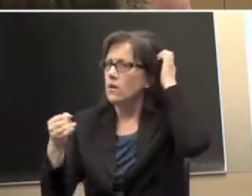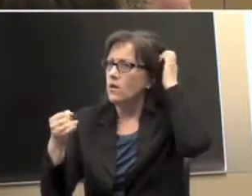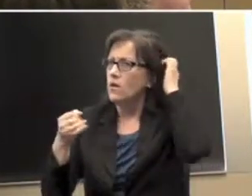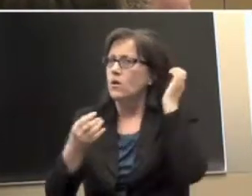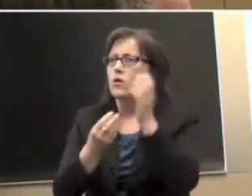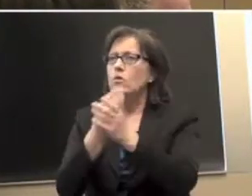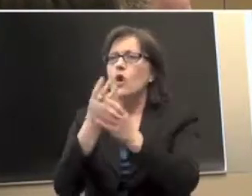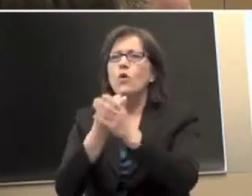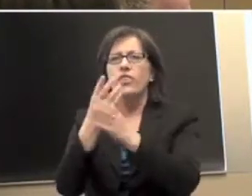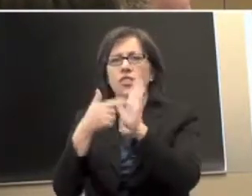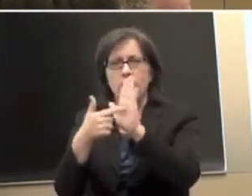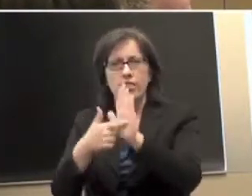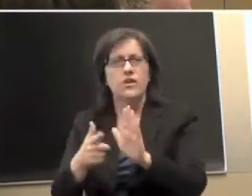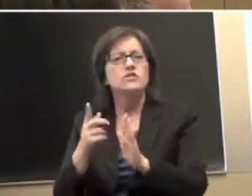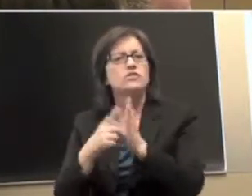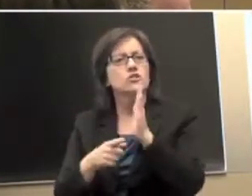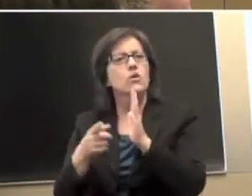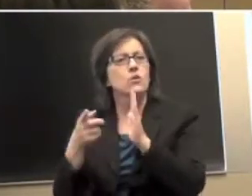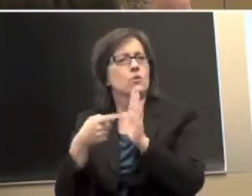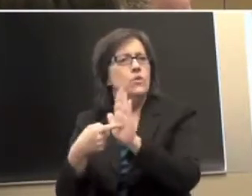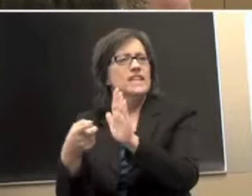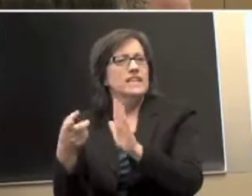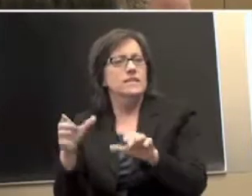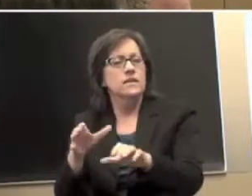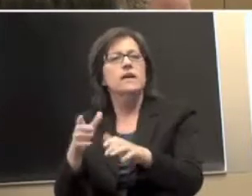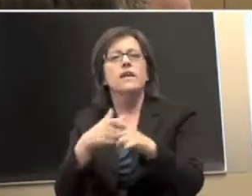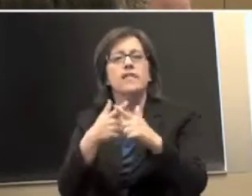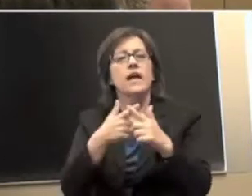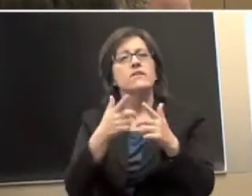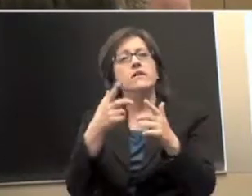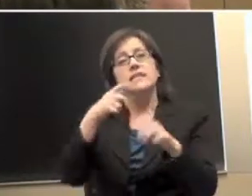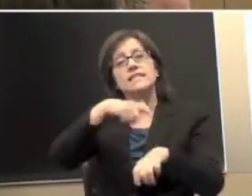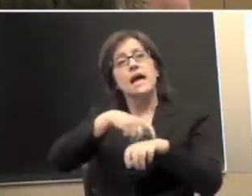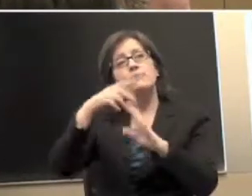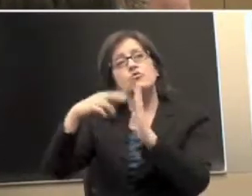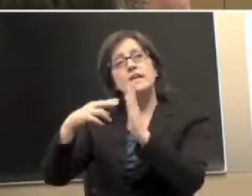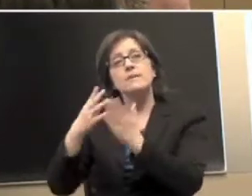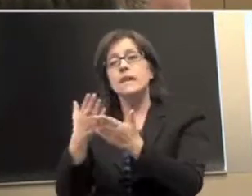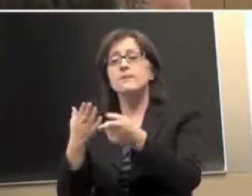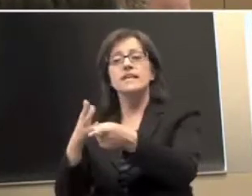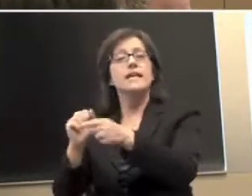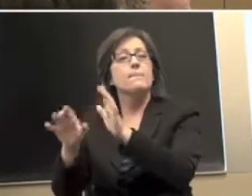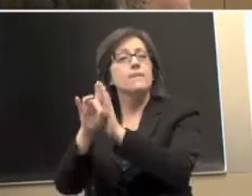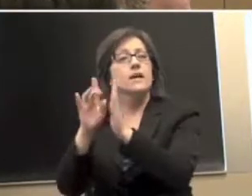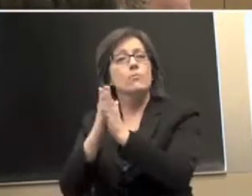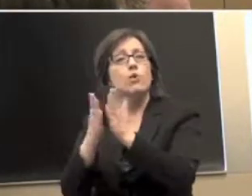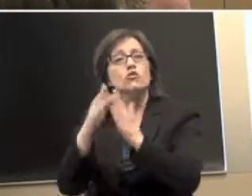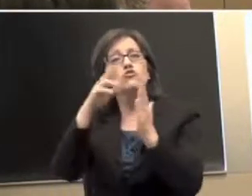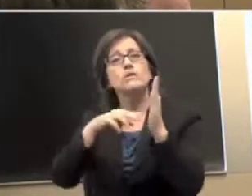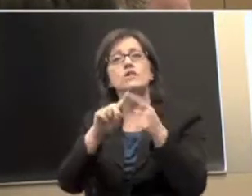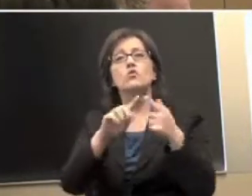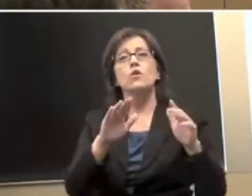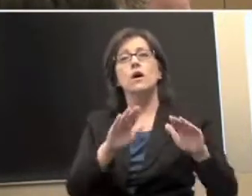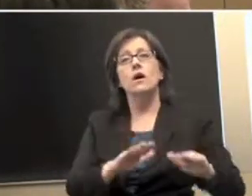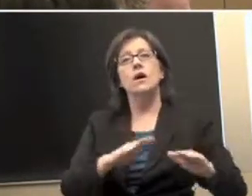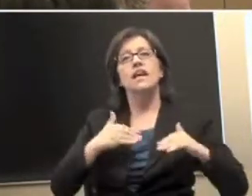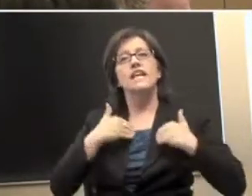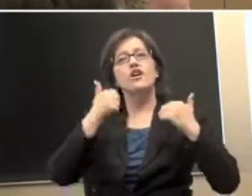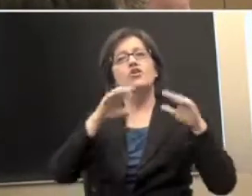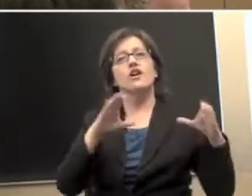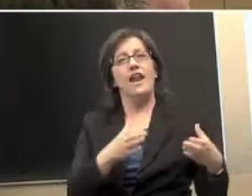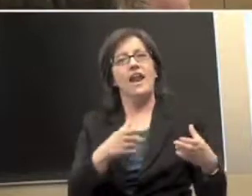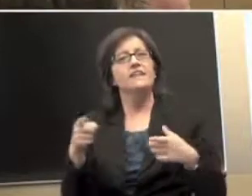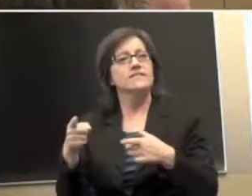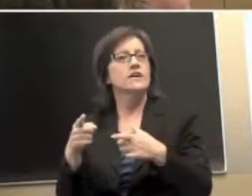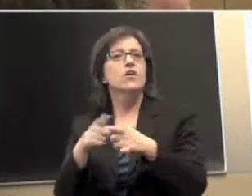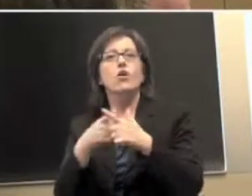to do was read. So we talked about maybe he could pick a book to read to a younger class, or even in his own group, because sometimes they do the read aloud, since